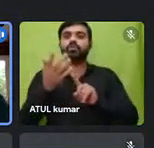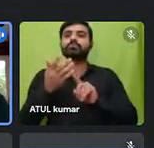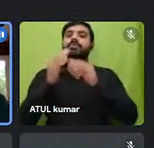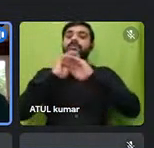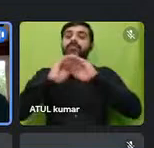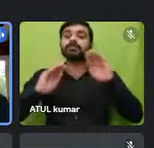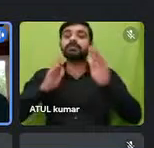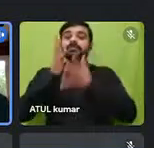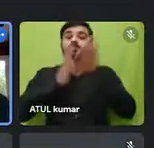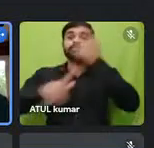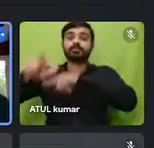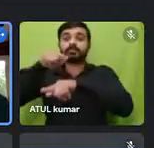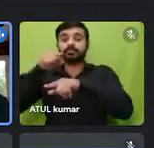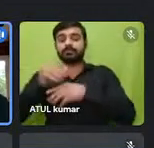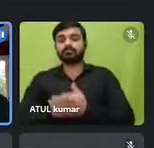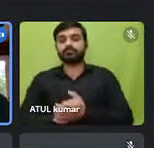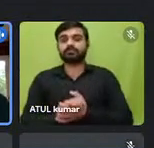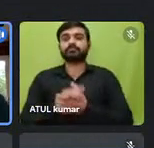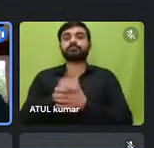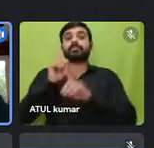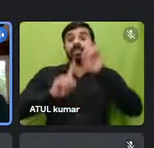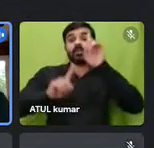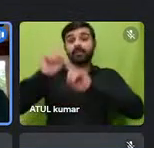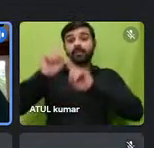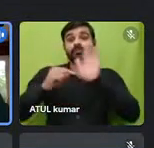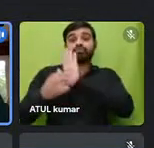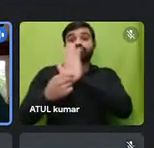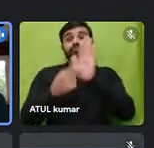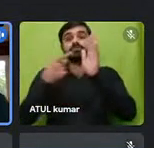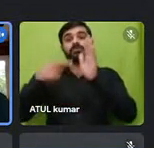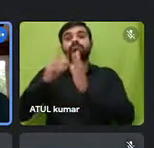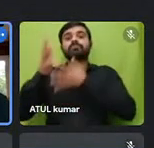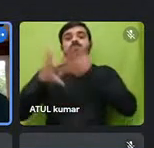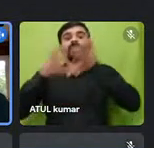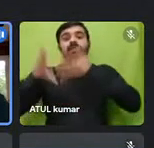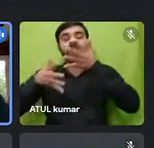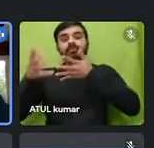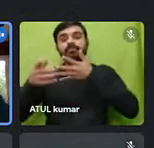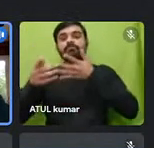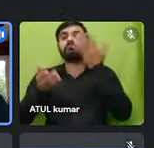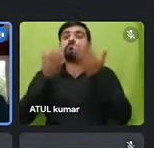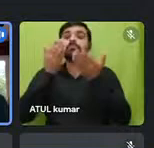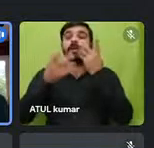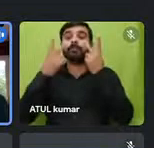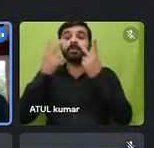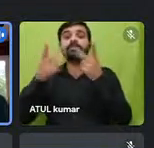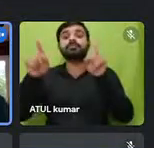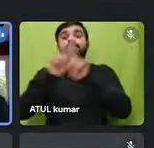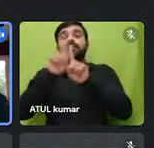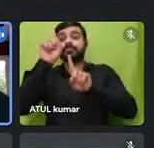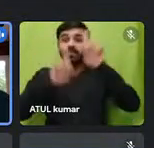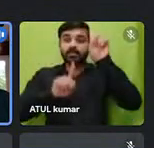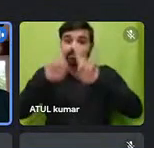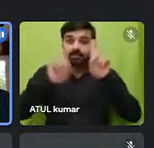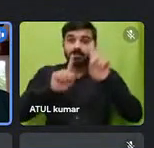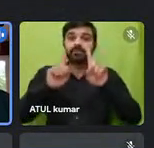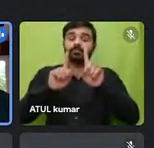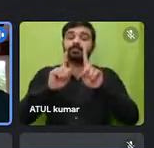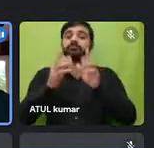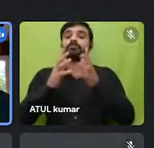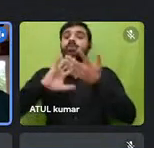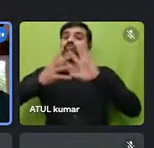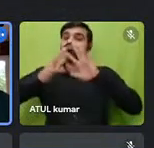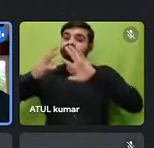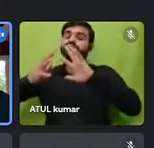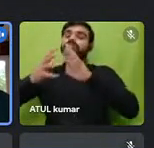for a child learning a sign language, these gestures are replaced by signs, which may look like gestures, but which are